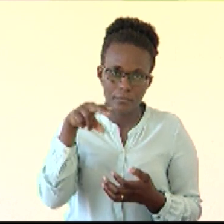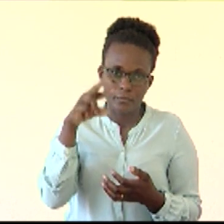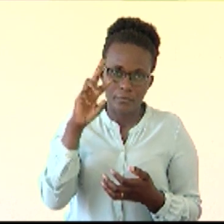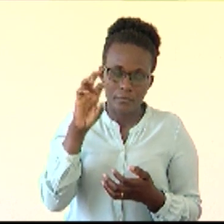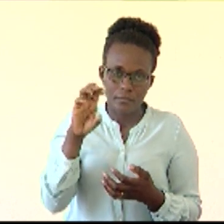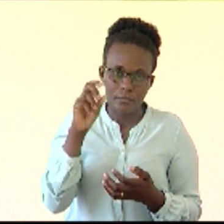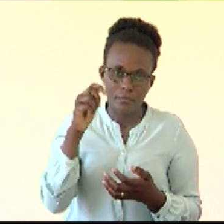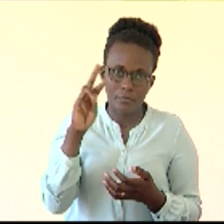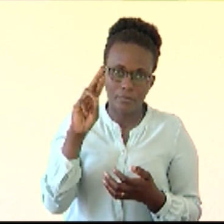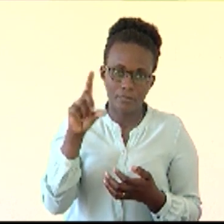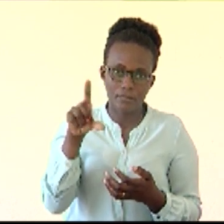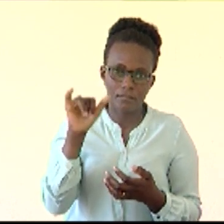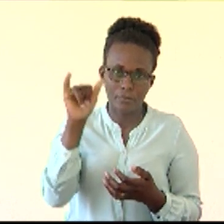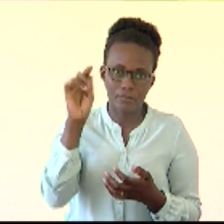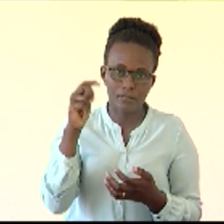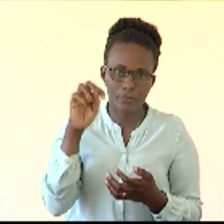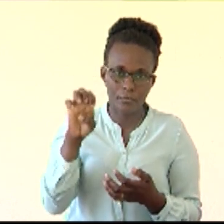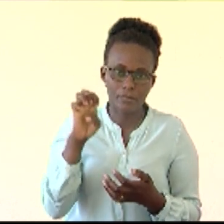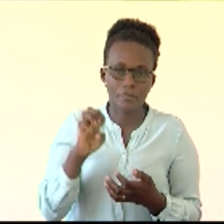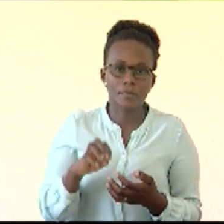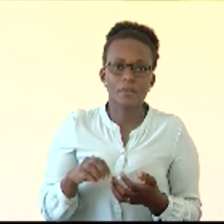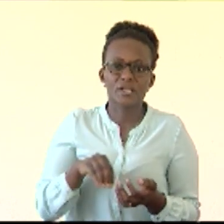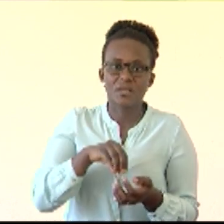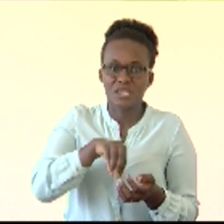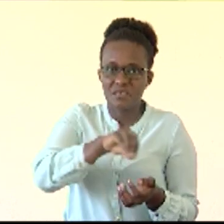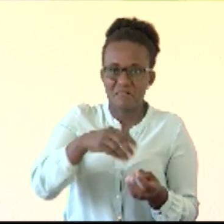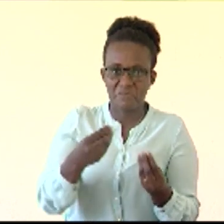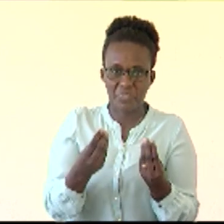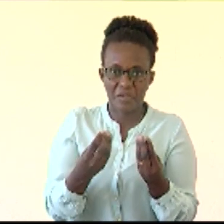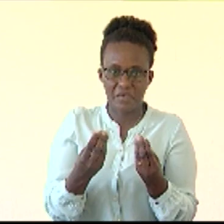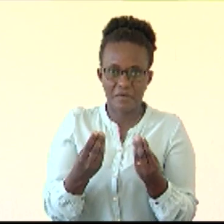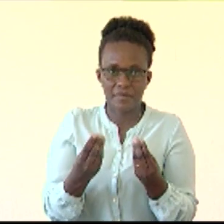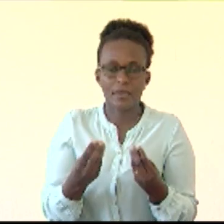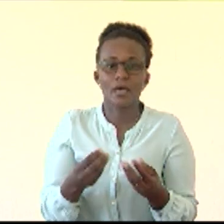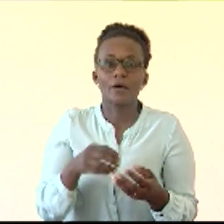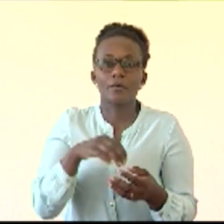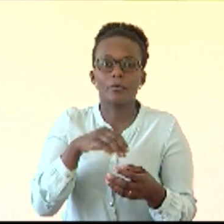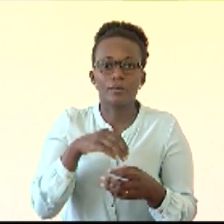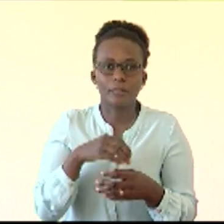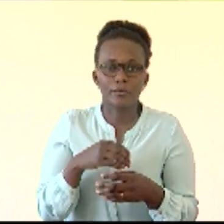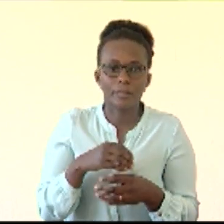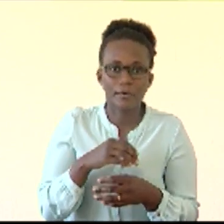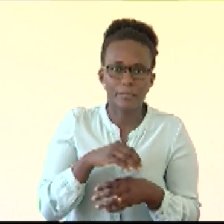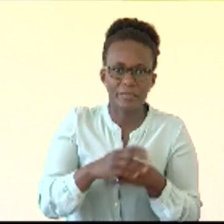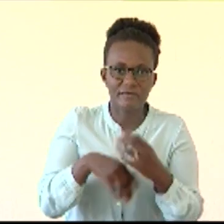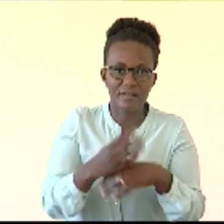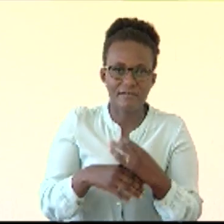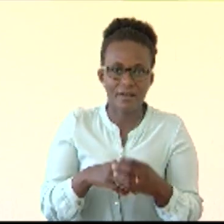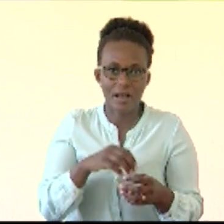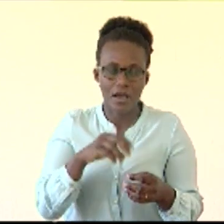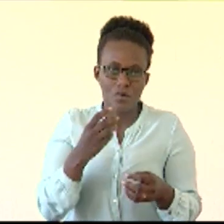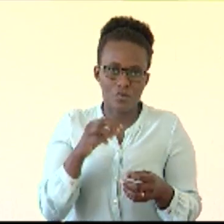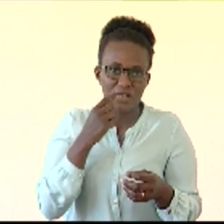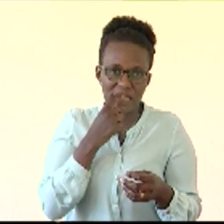soluble salt of the pure metal at the anode. We said anode is made from the